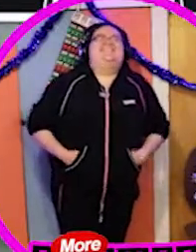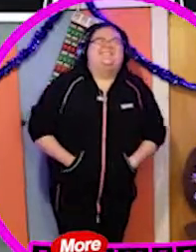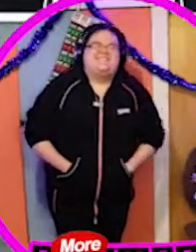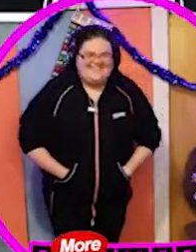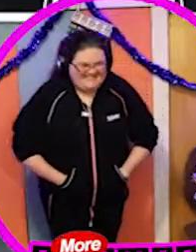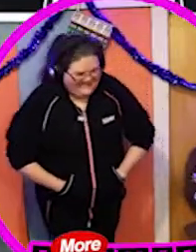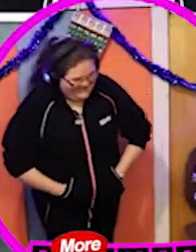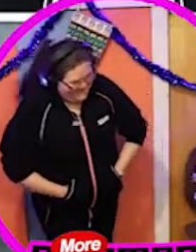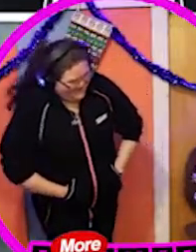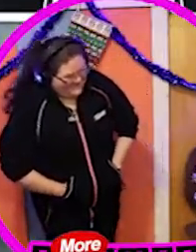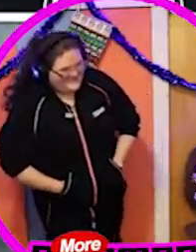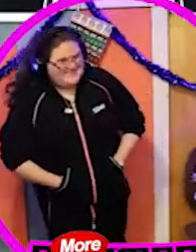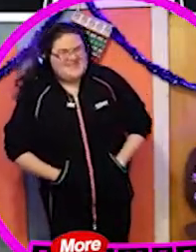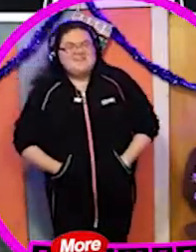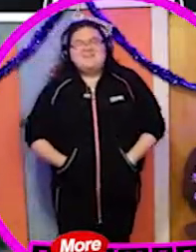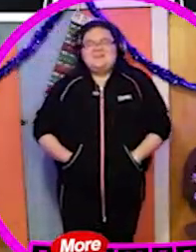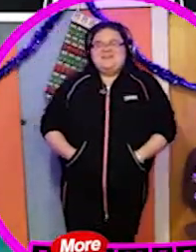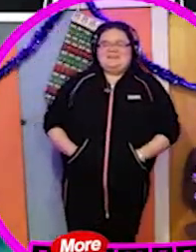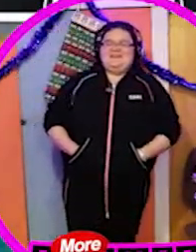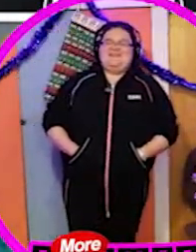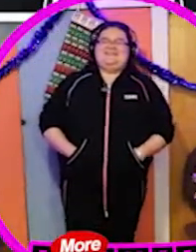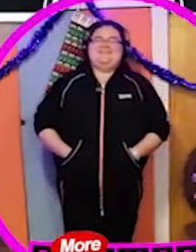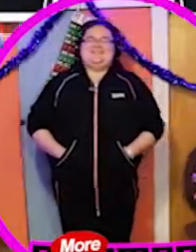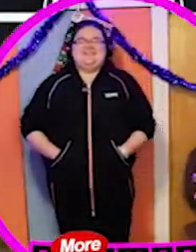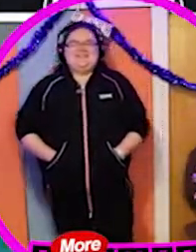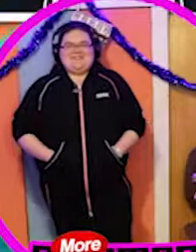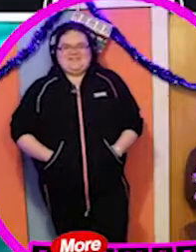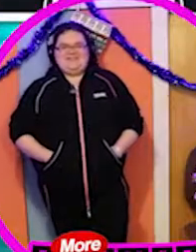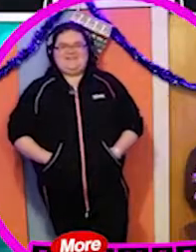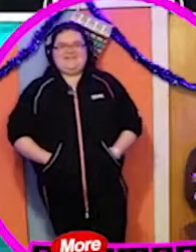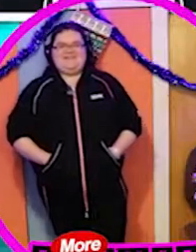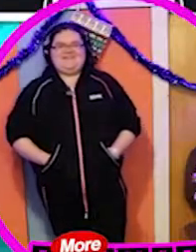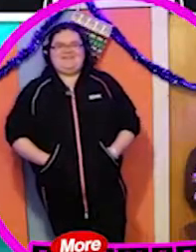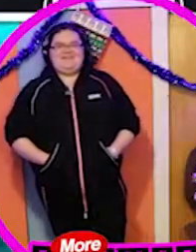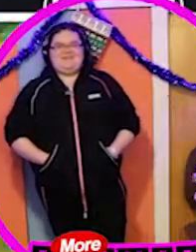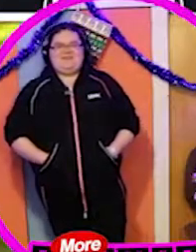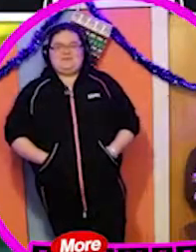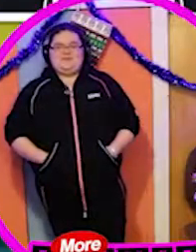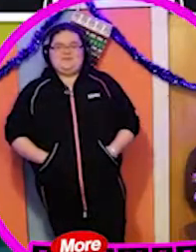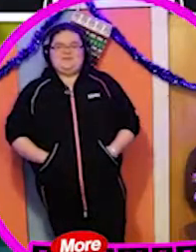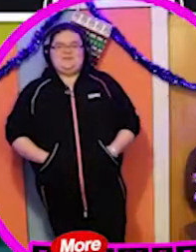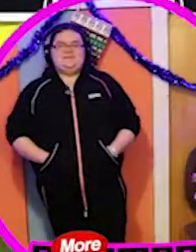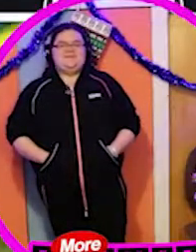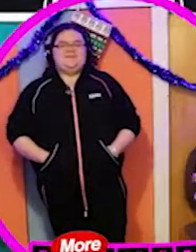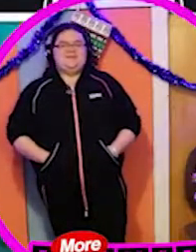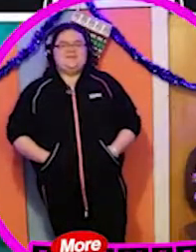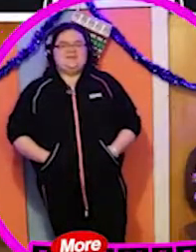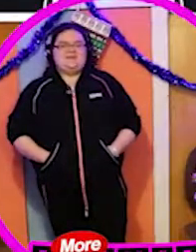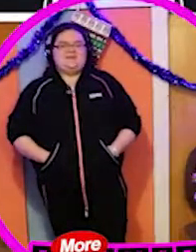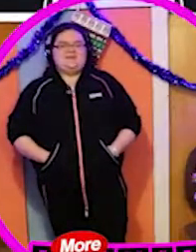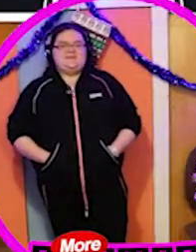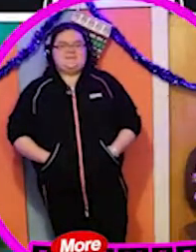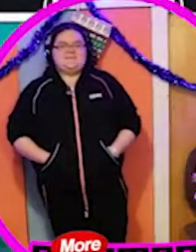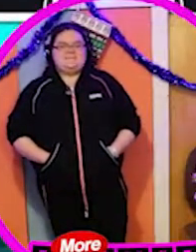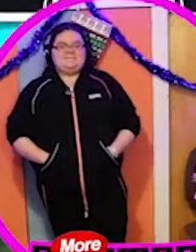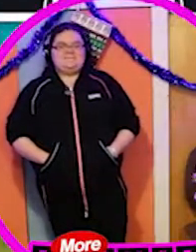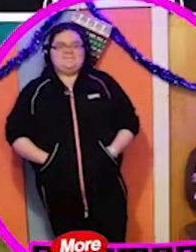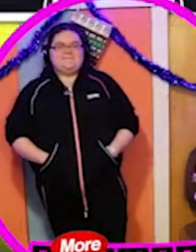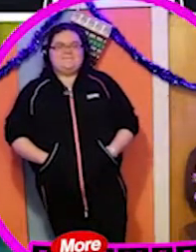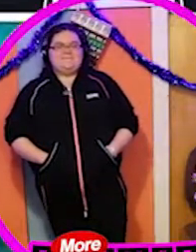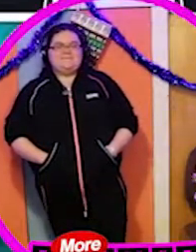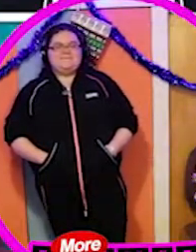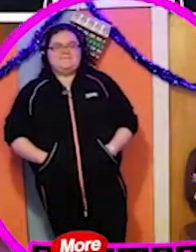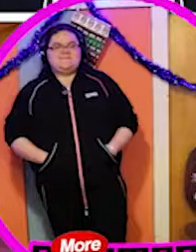he unloaded a clip into my forehead. Oh, jeez. Oh, he's panicking. I put on Fatty. Fatty will